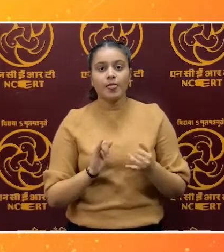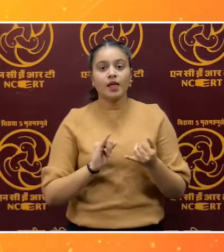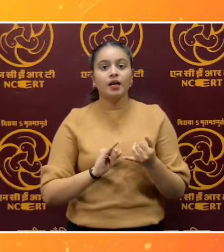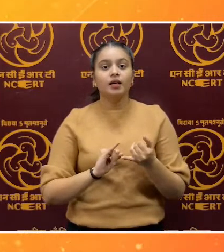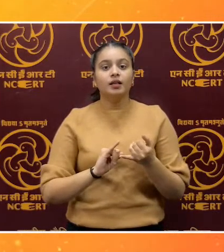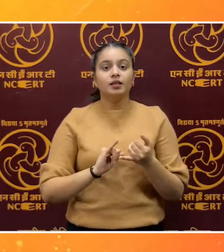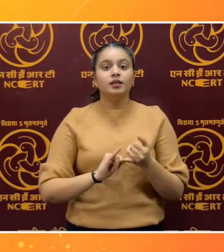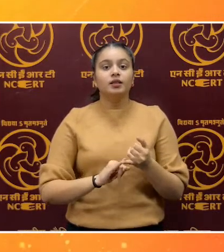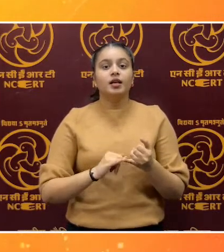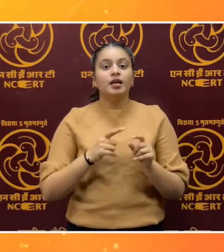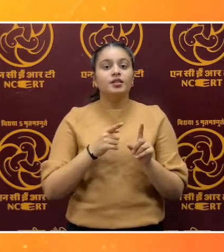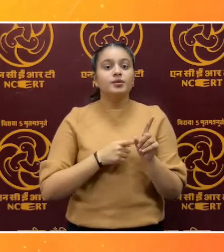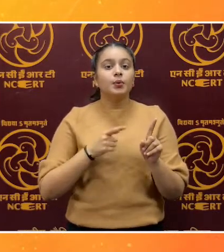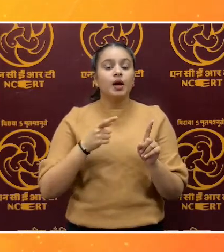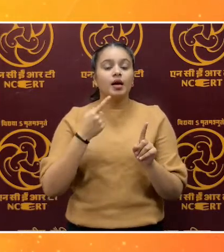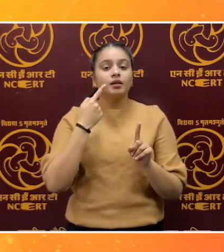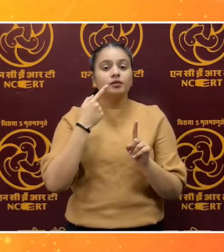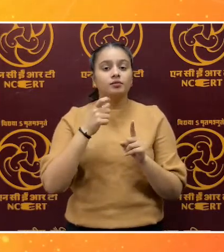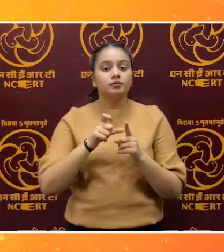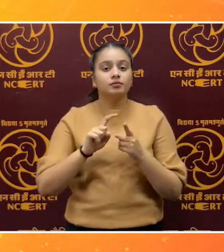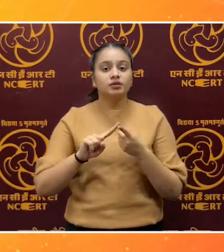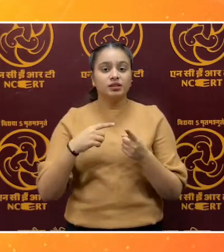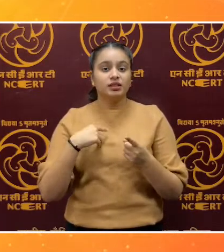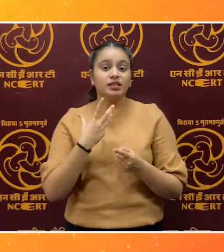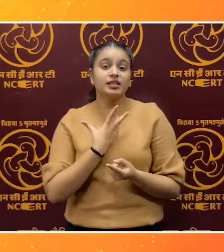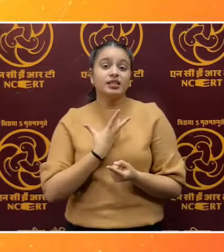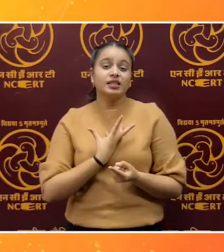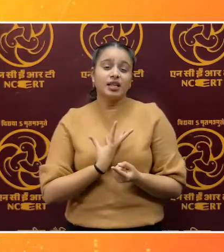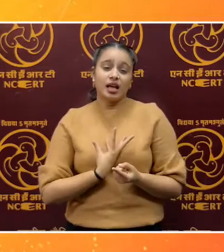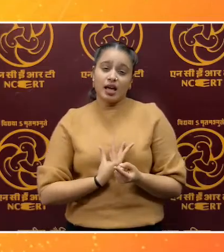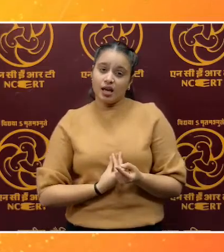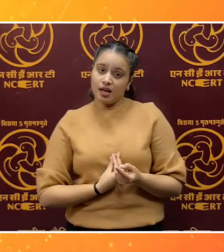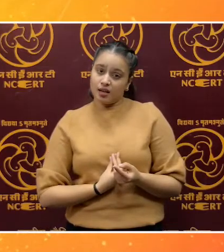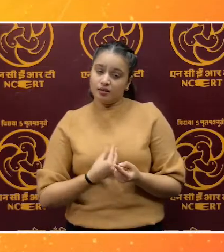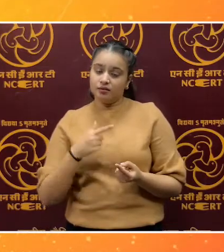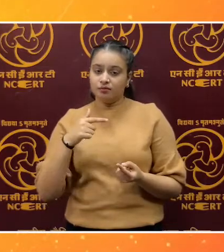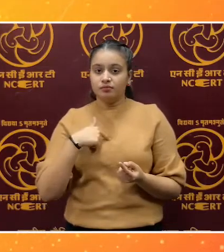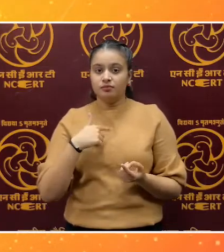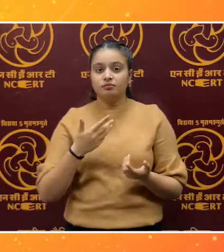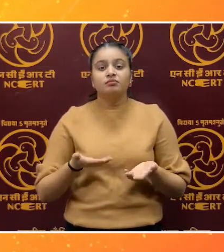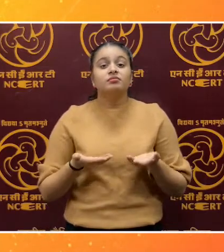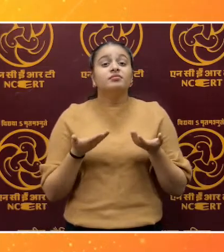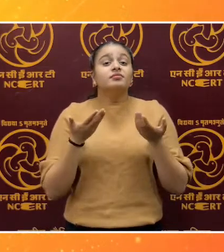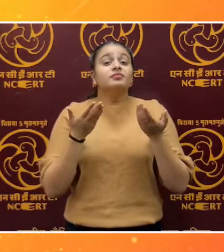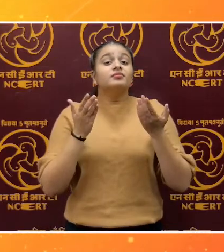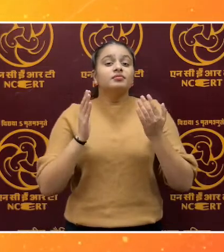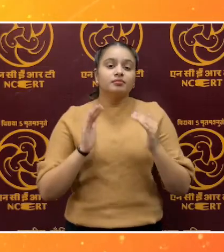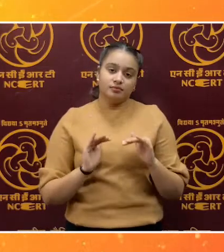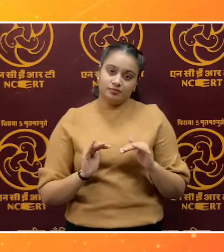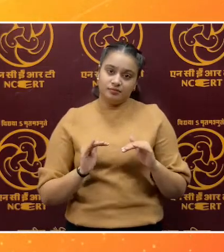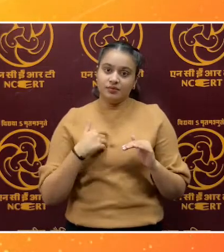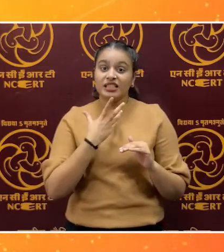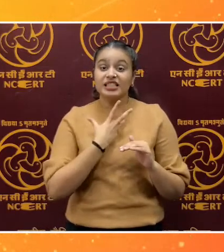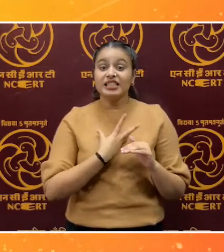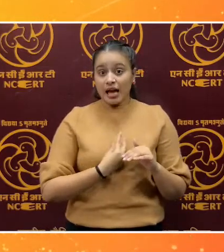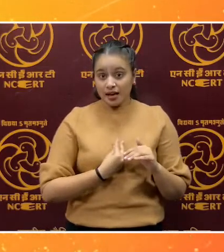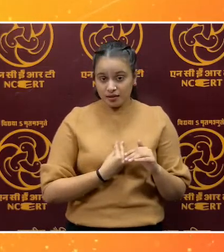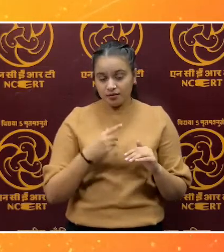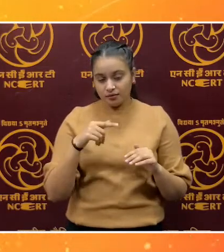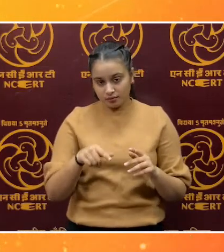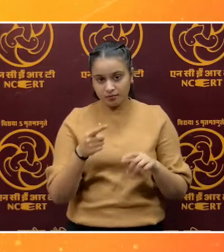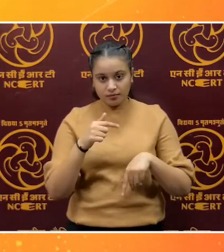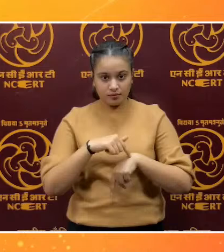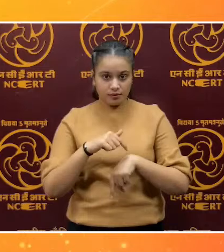bird sighed. He was sad. So it is a long breath, you say, like that. So emit a long